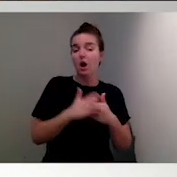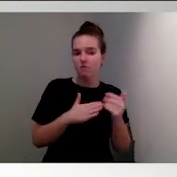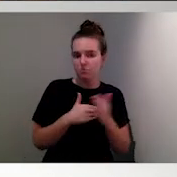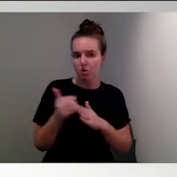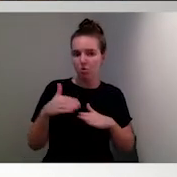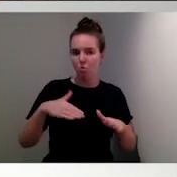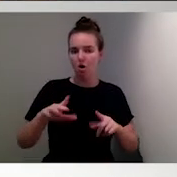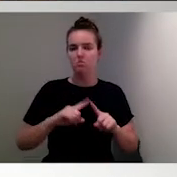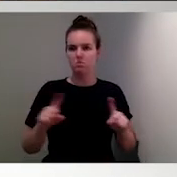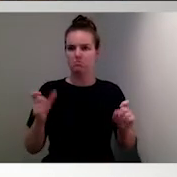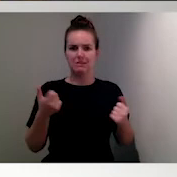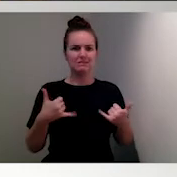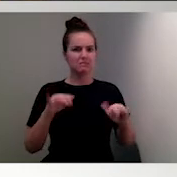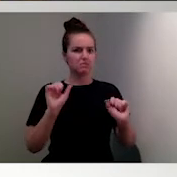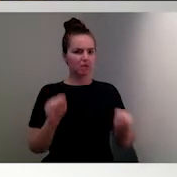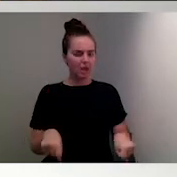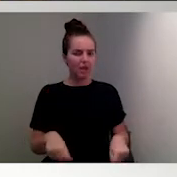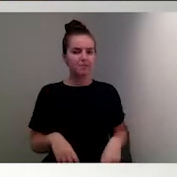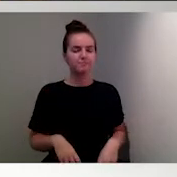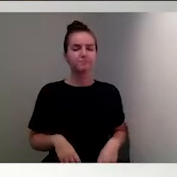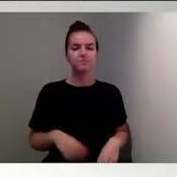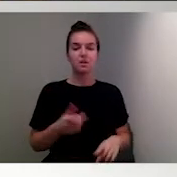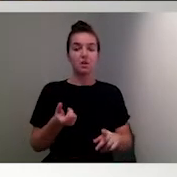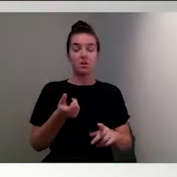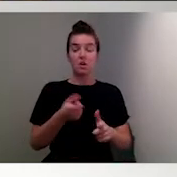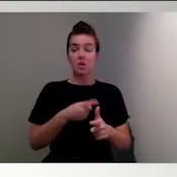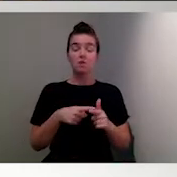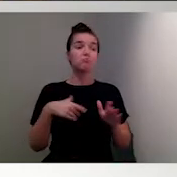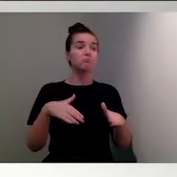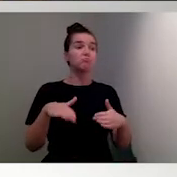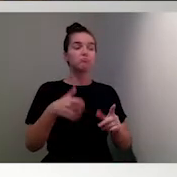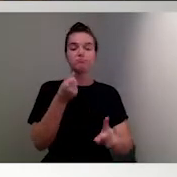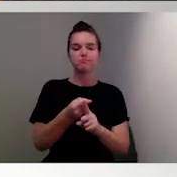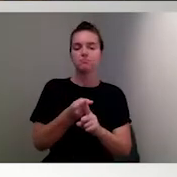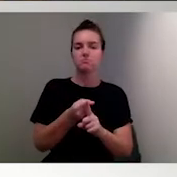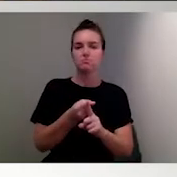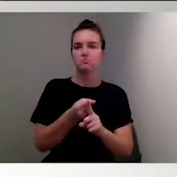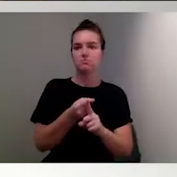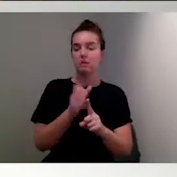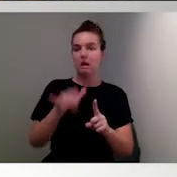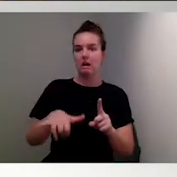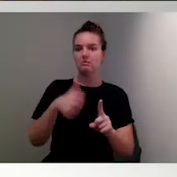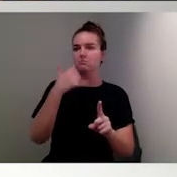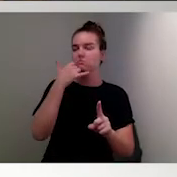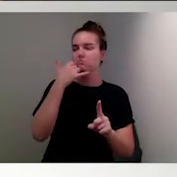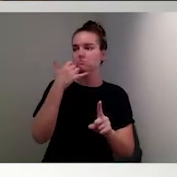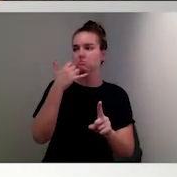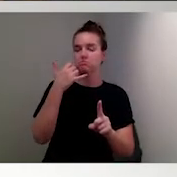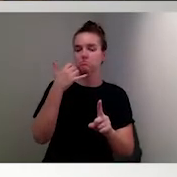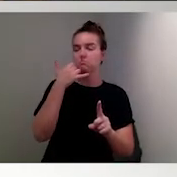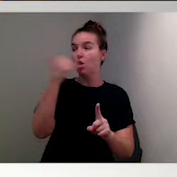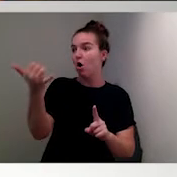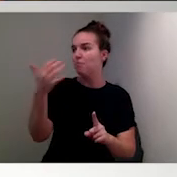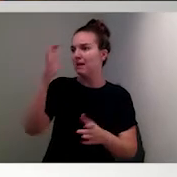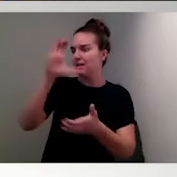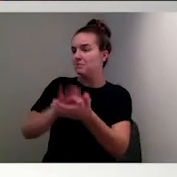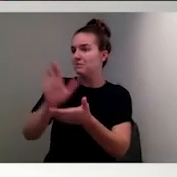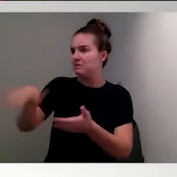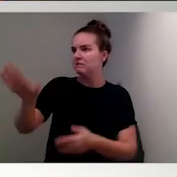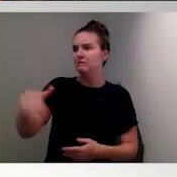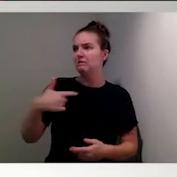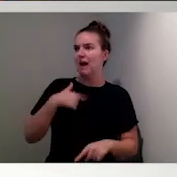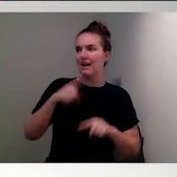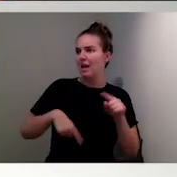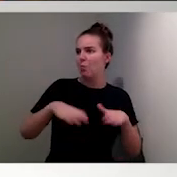couldn't feel my leg. So it was just that fast that I just stopped walking. So that was